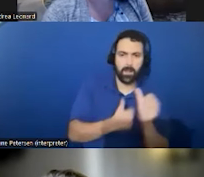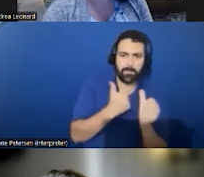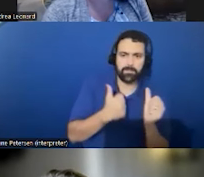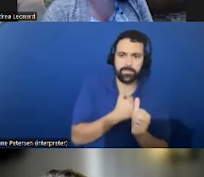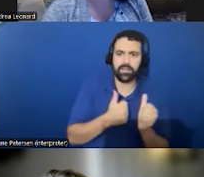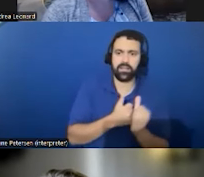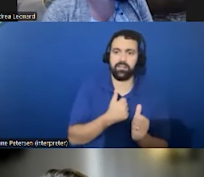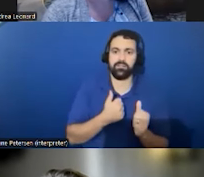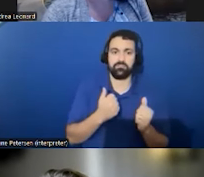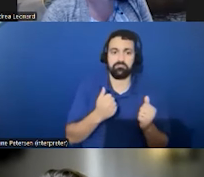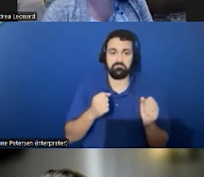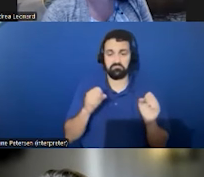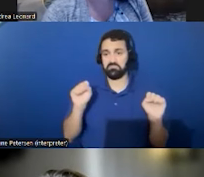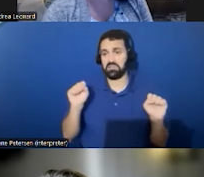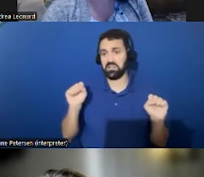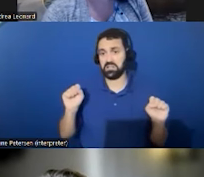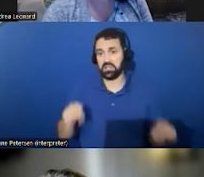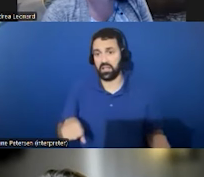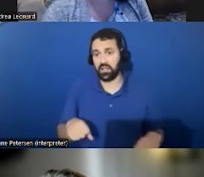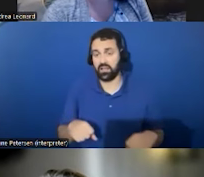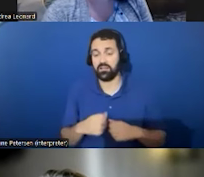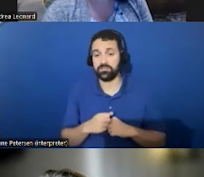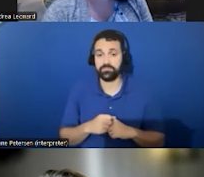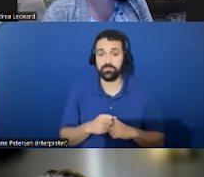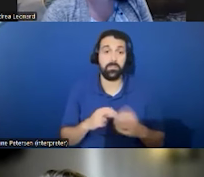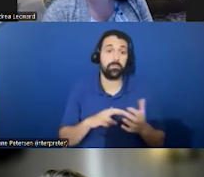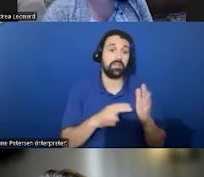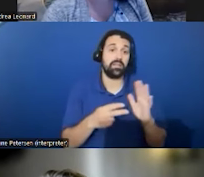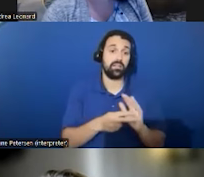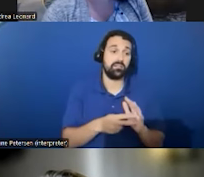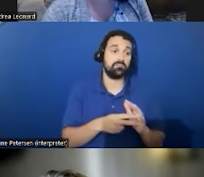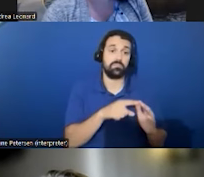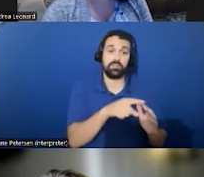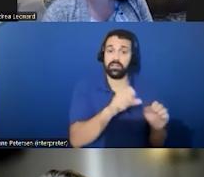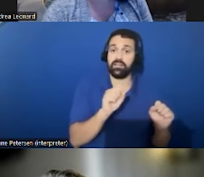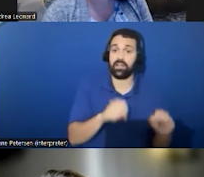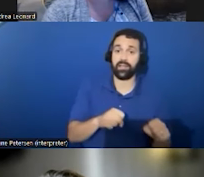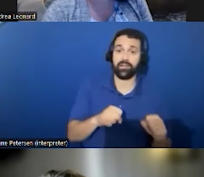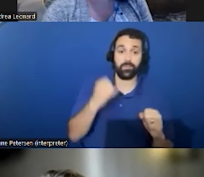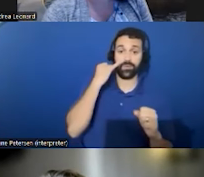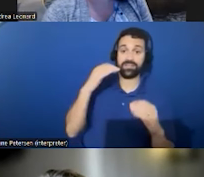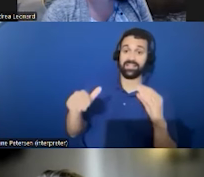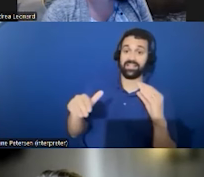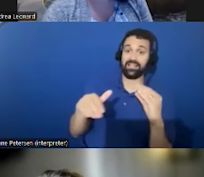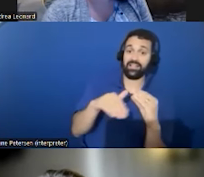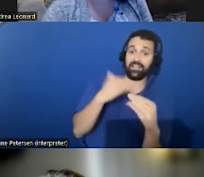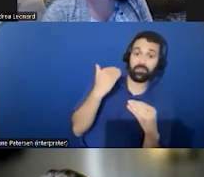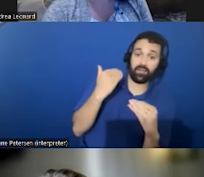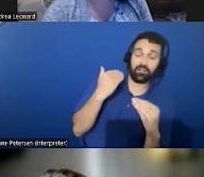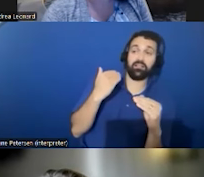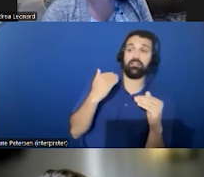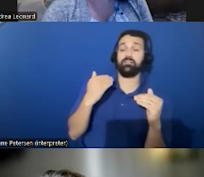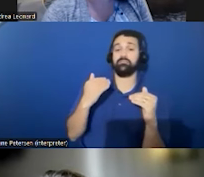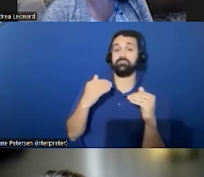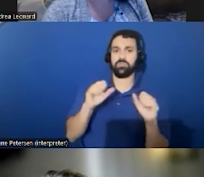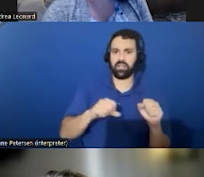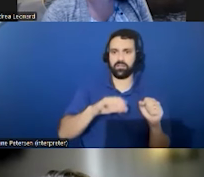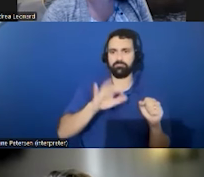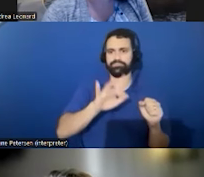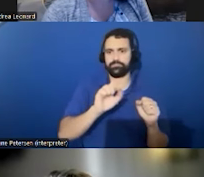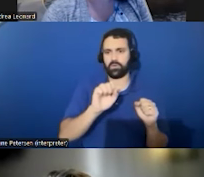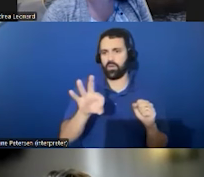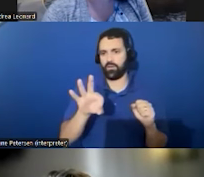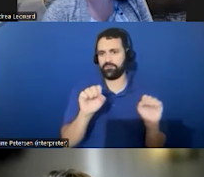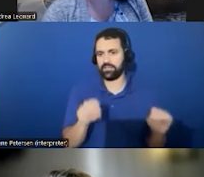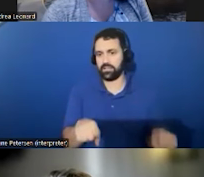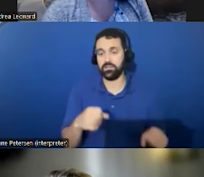including announcements, meaning they have the ability to turn off emails saying, hey, your teacher pushed out an announcement. So when I